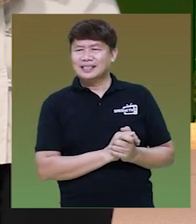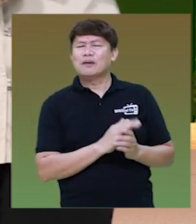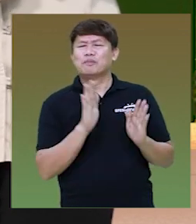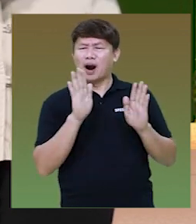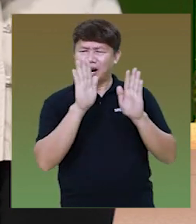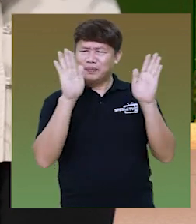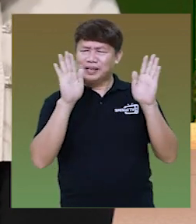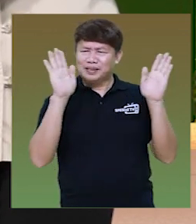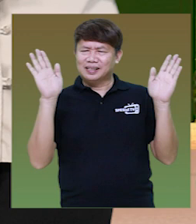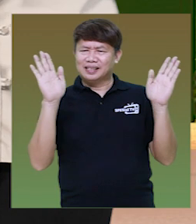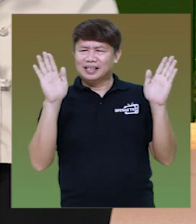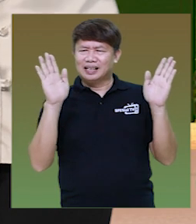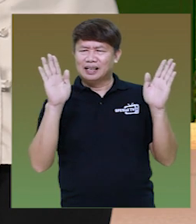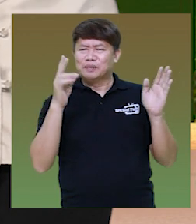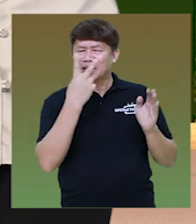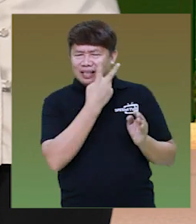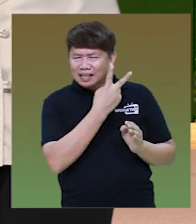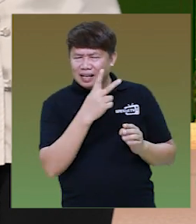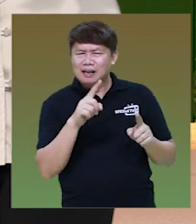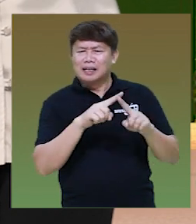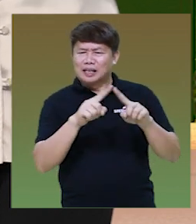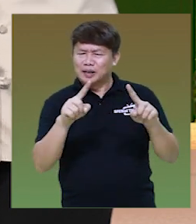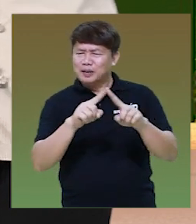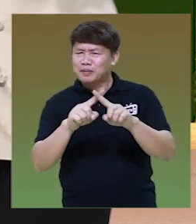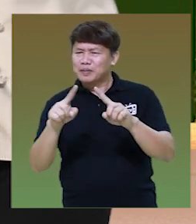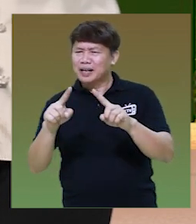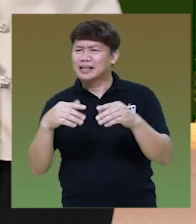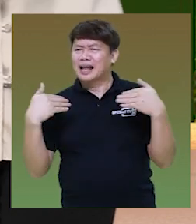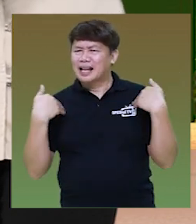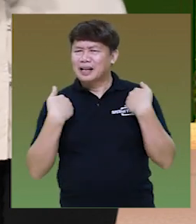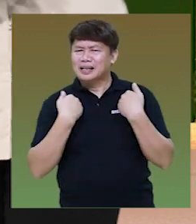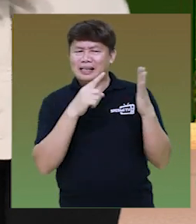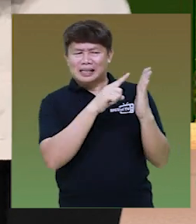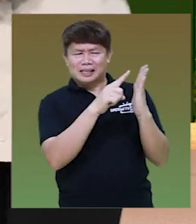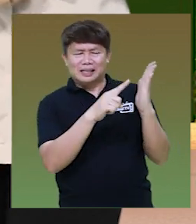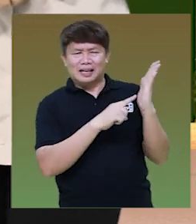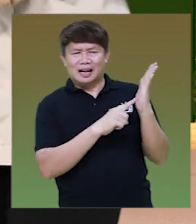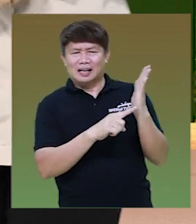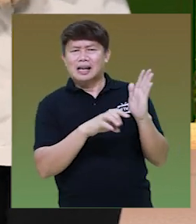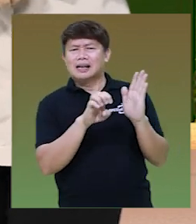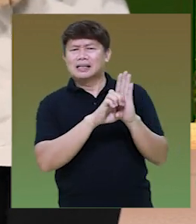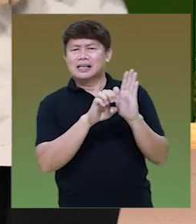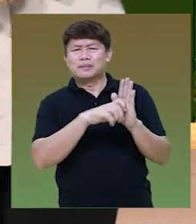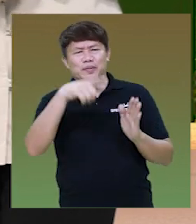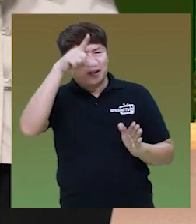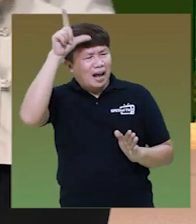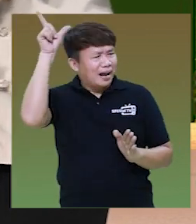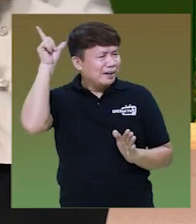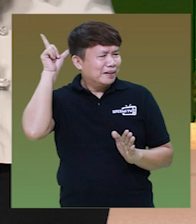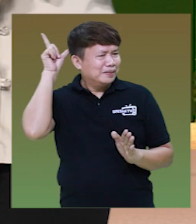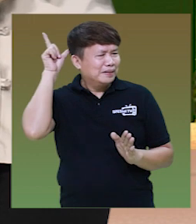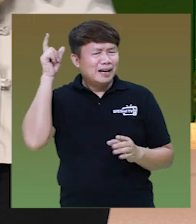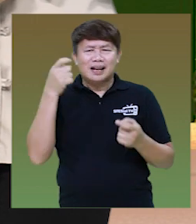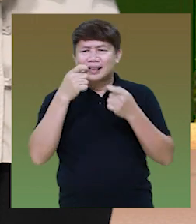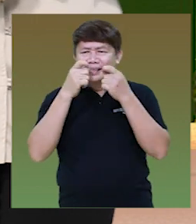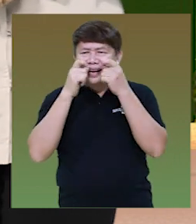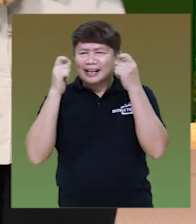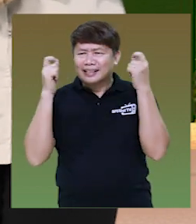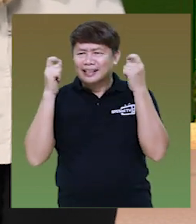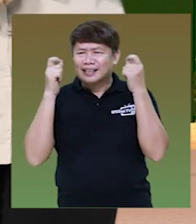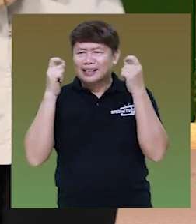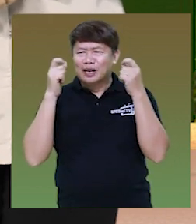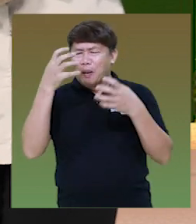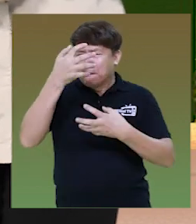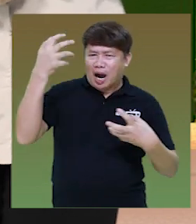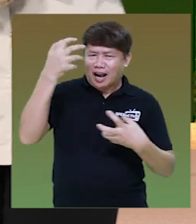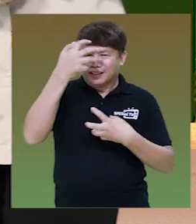Incredible! We can see different animals in the zoo, like a lion, a tiger, a